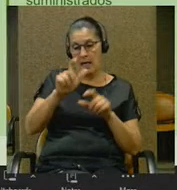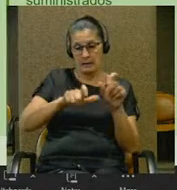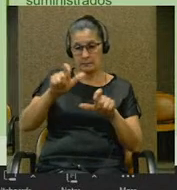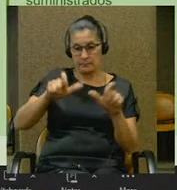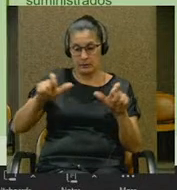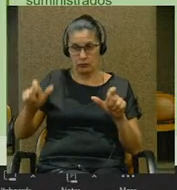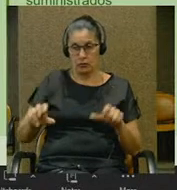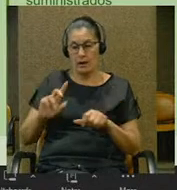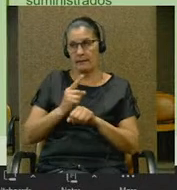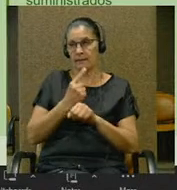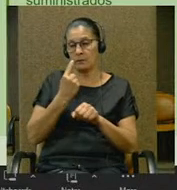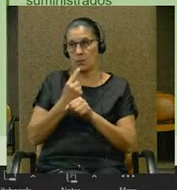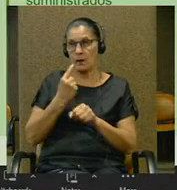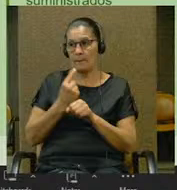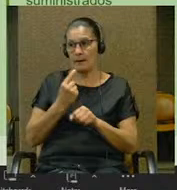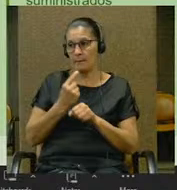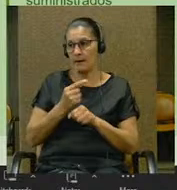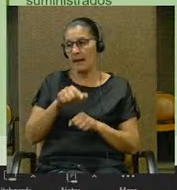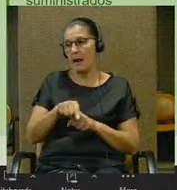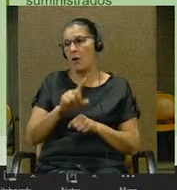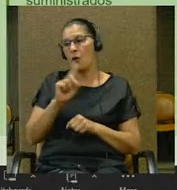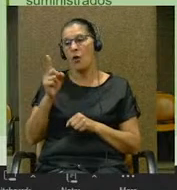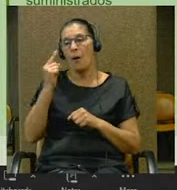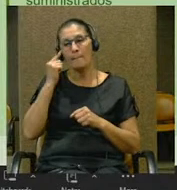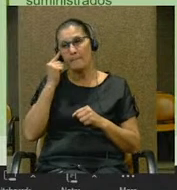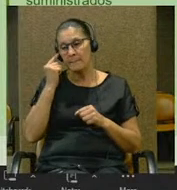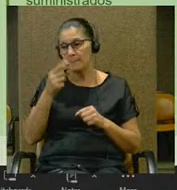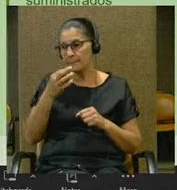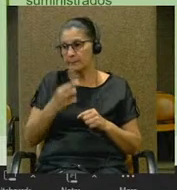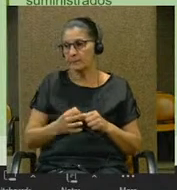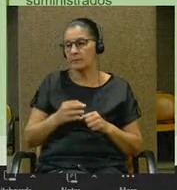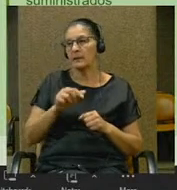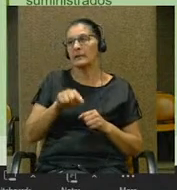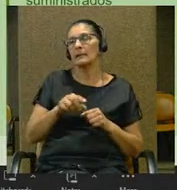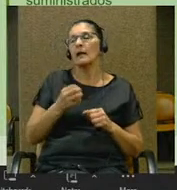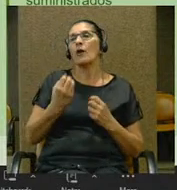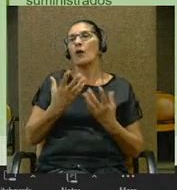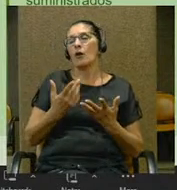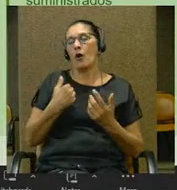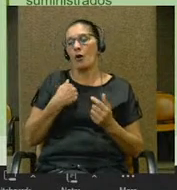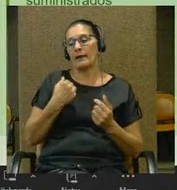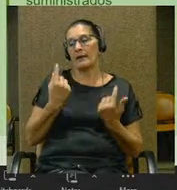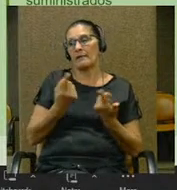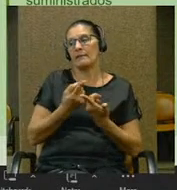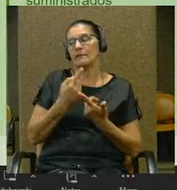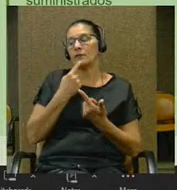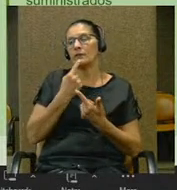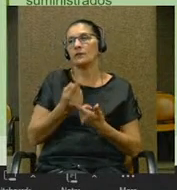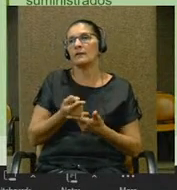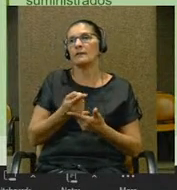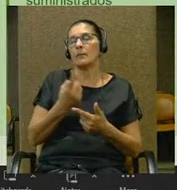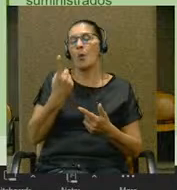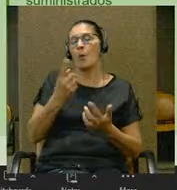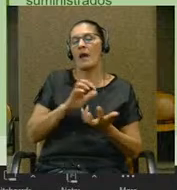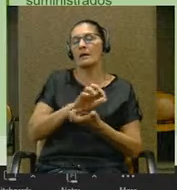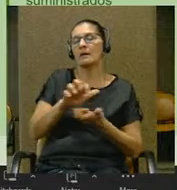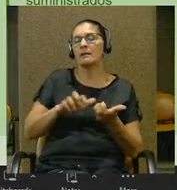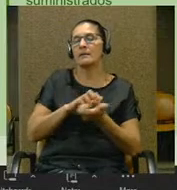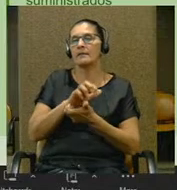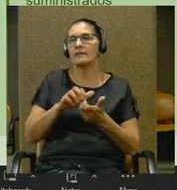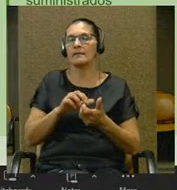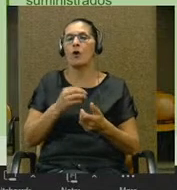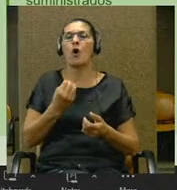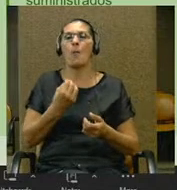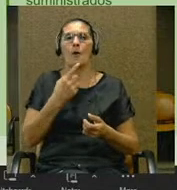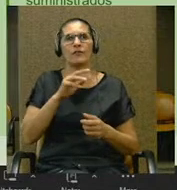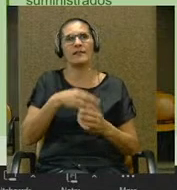the users in the first stage are not aware of this, when we say that there is